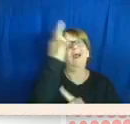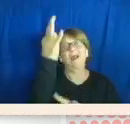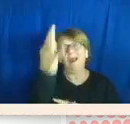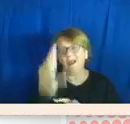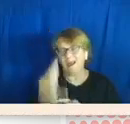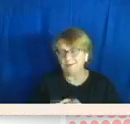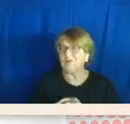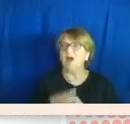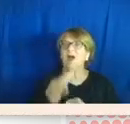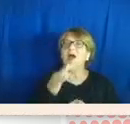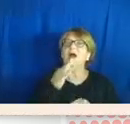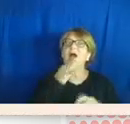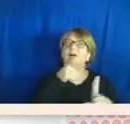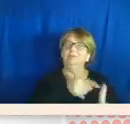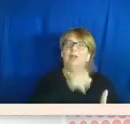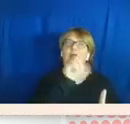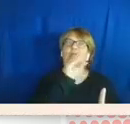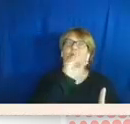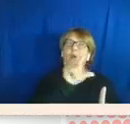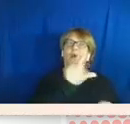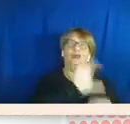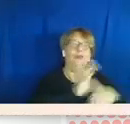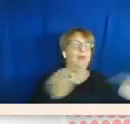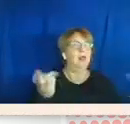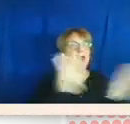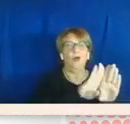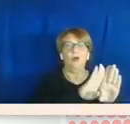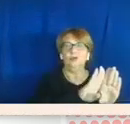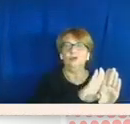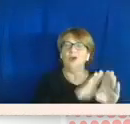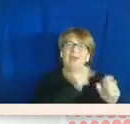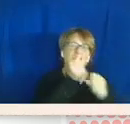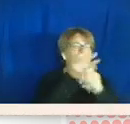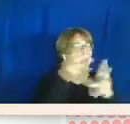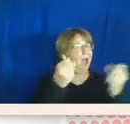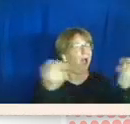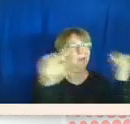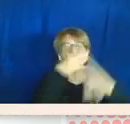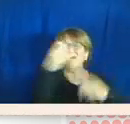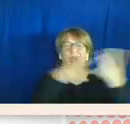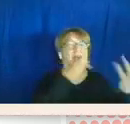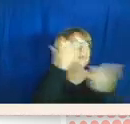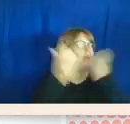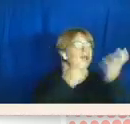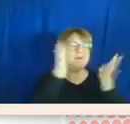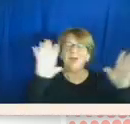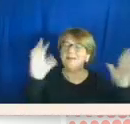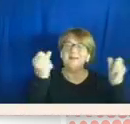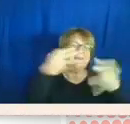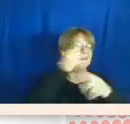church. They closed the door. They yelled at each other. They screamed at each other.